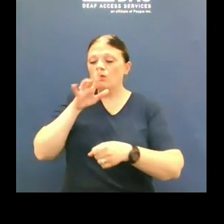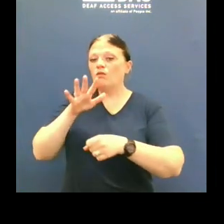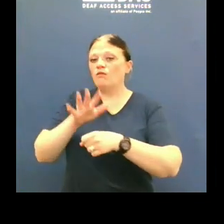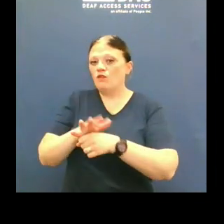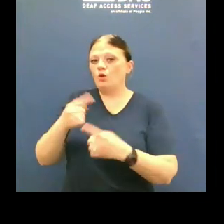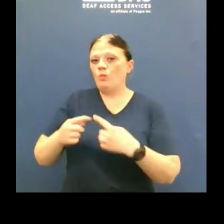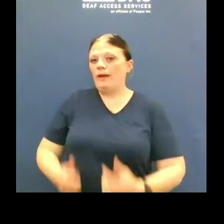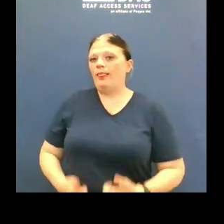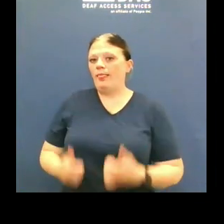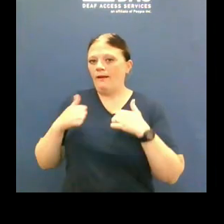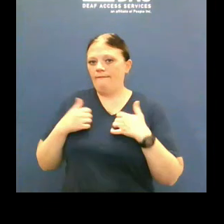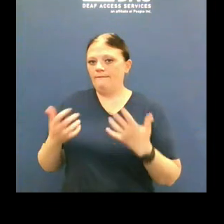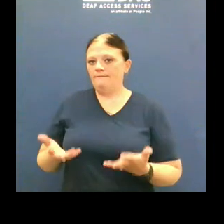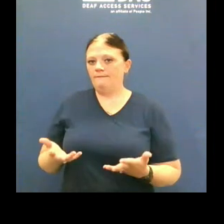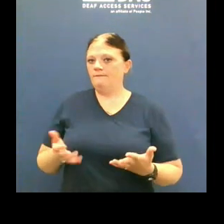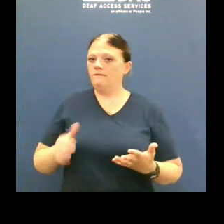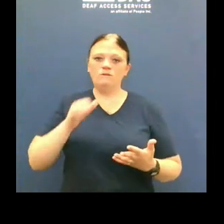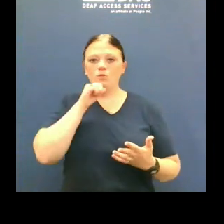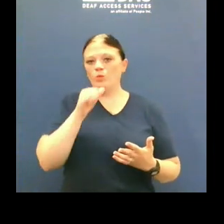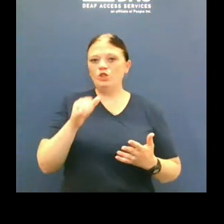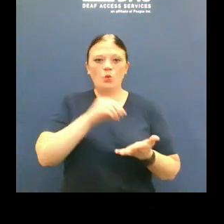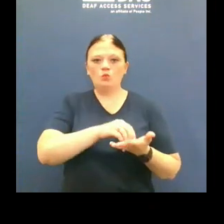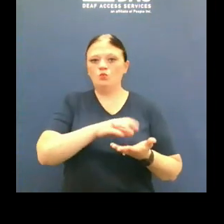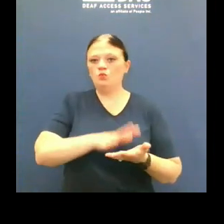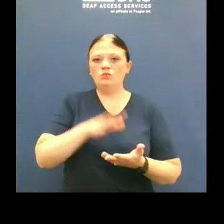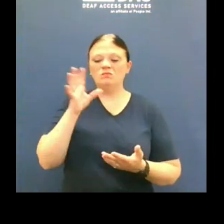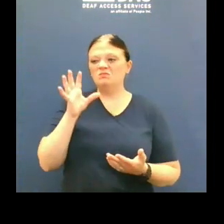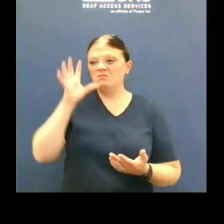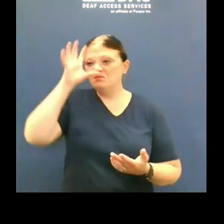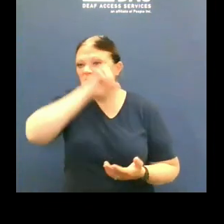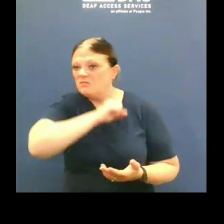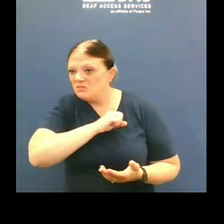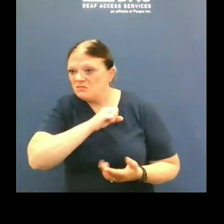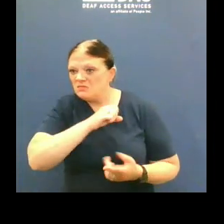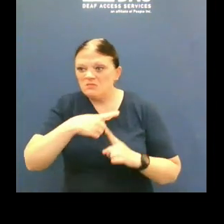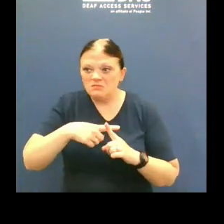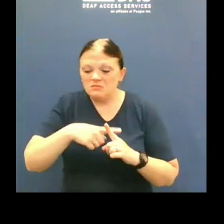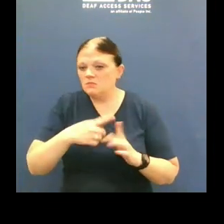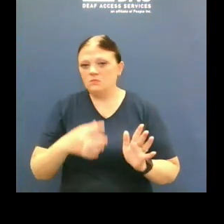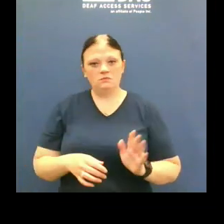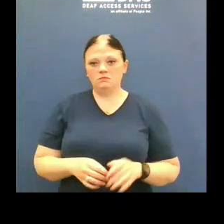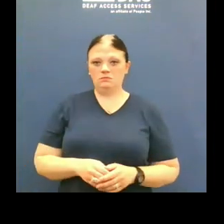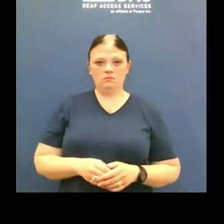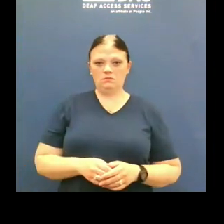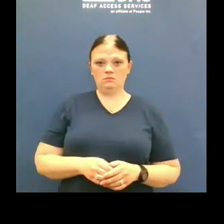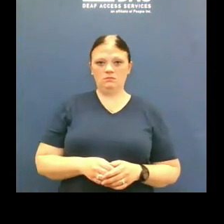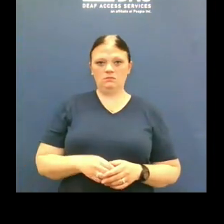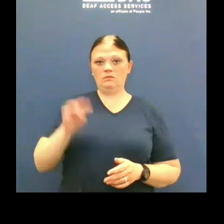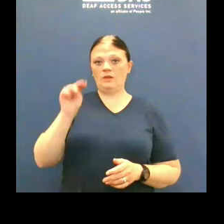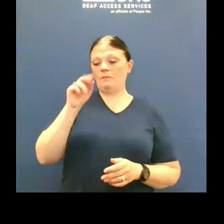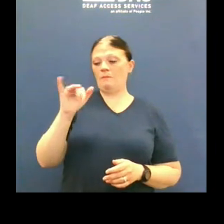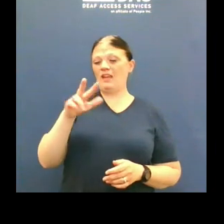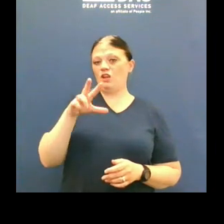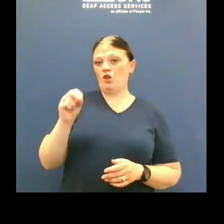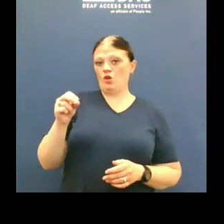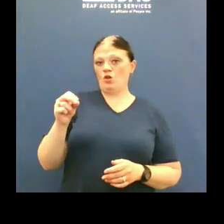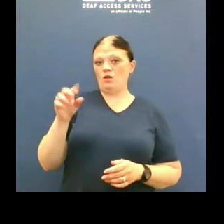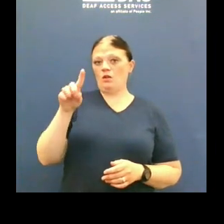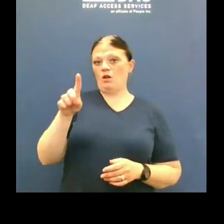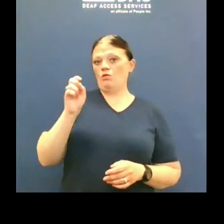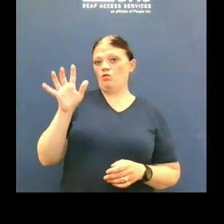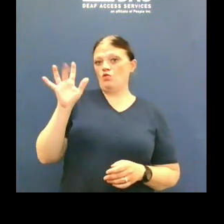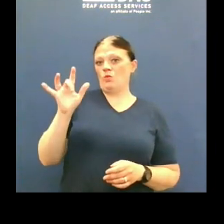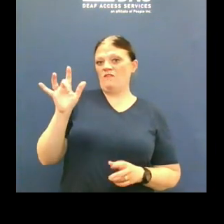were alive. We do not do presumed positive cases in Erie County. As of May 30th, we had